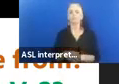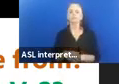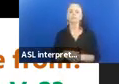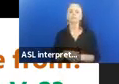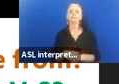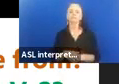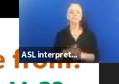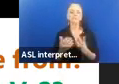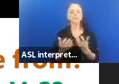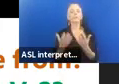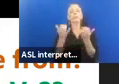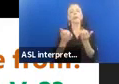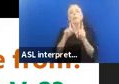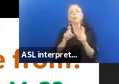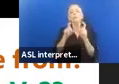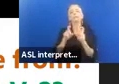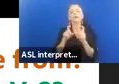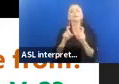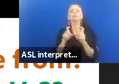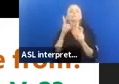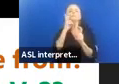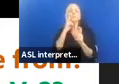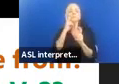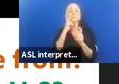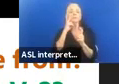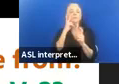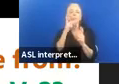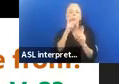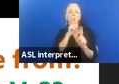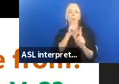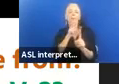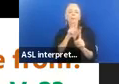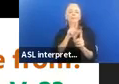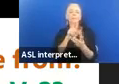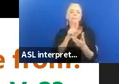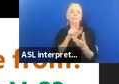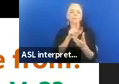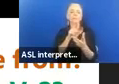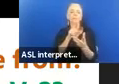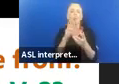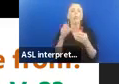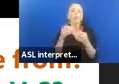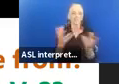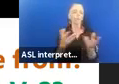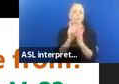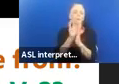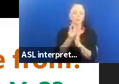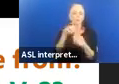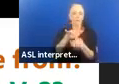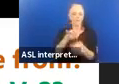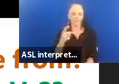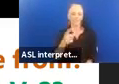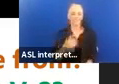So we're going to test out the poll, and we're going to give folks a minute to vote.